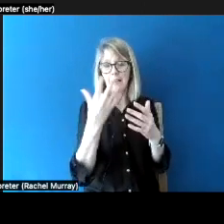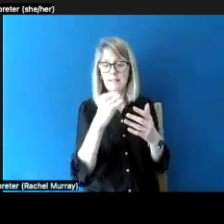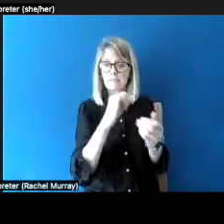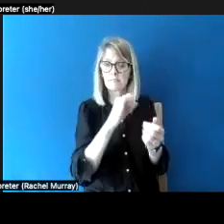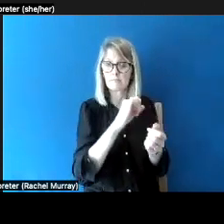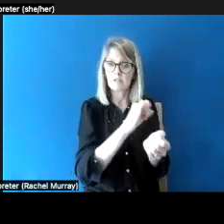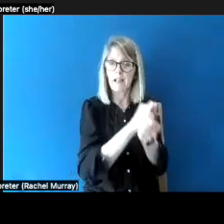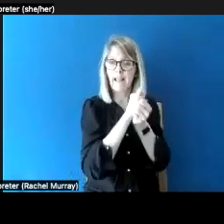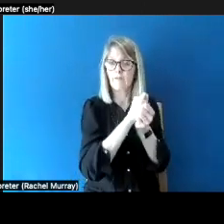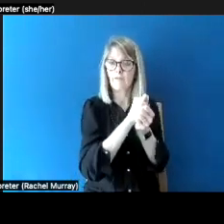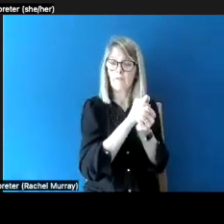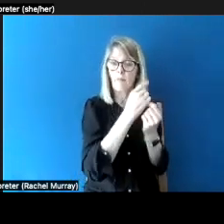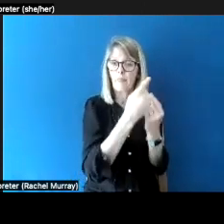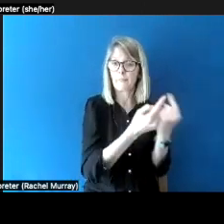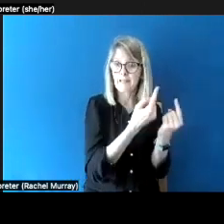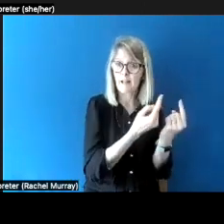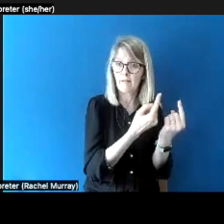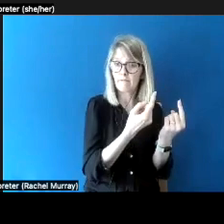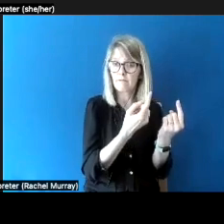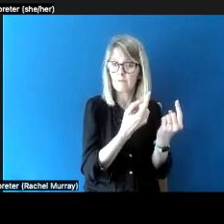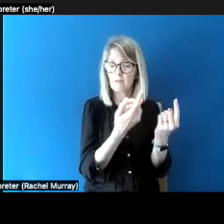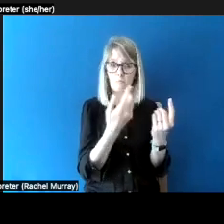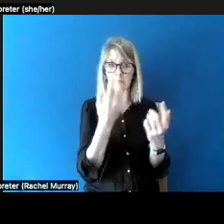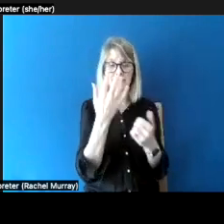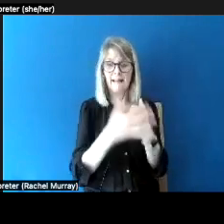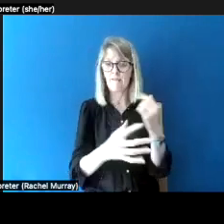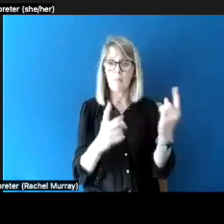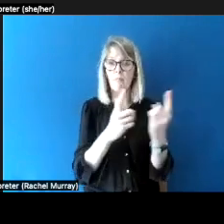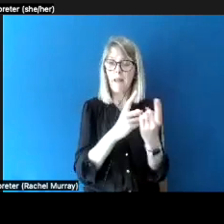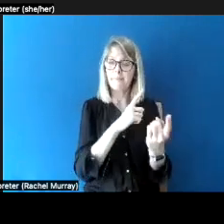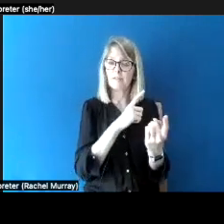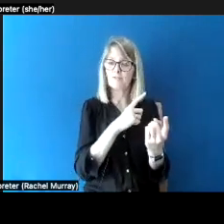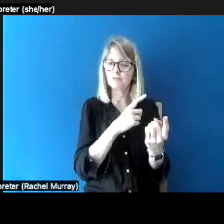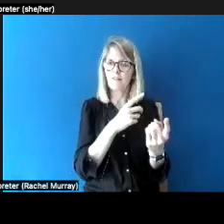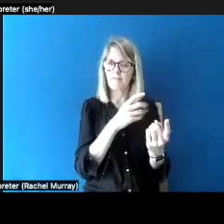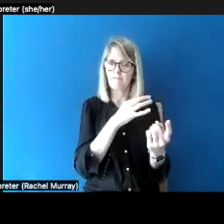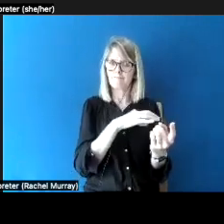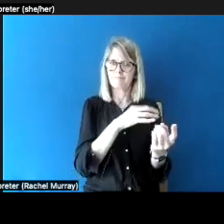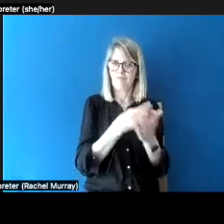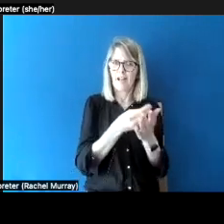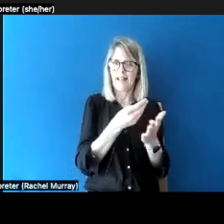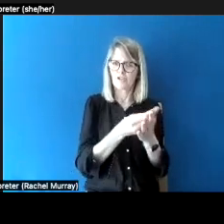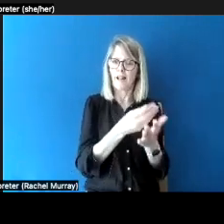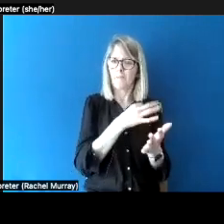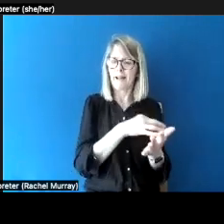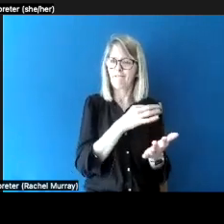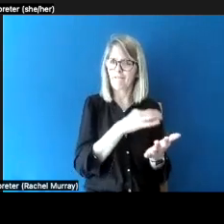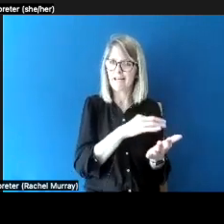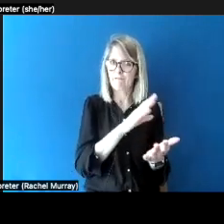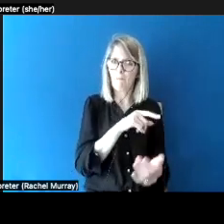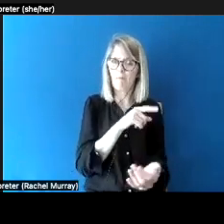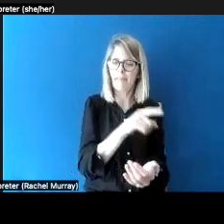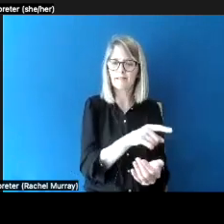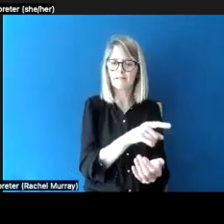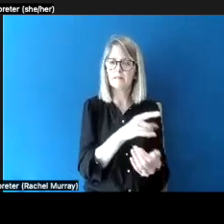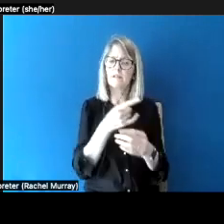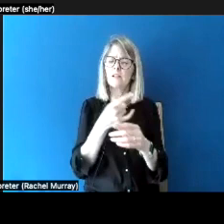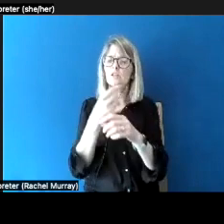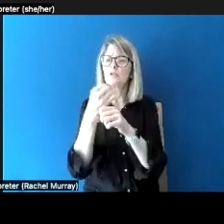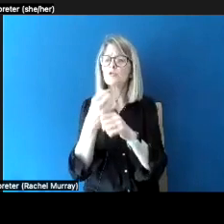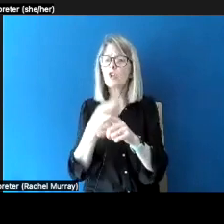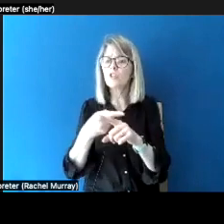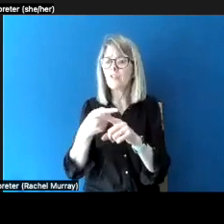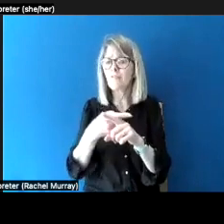they never met because they financially benefited from it. So within Church of England, there was both